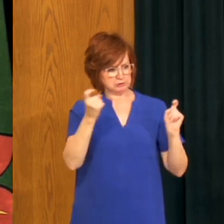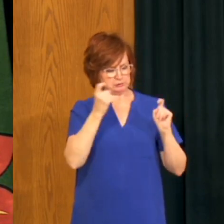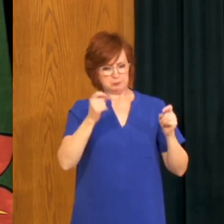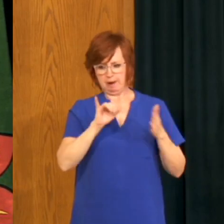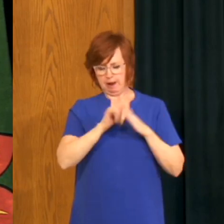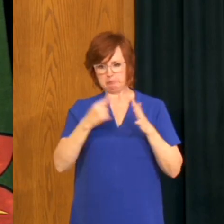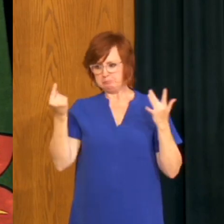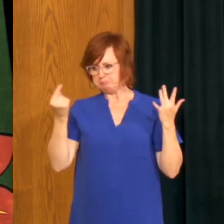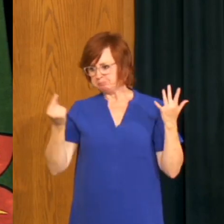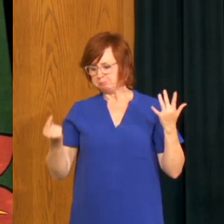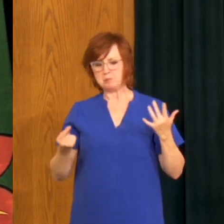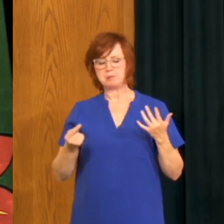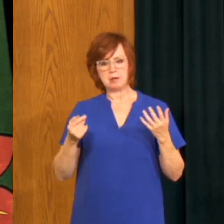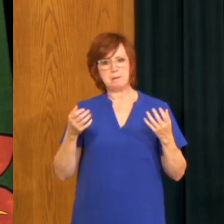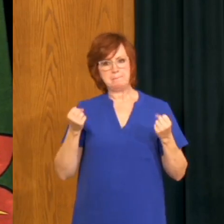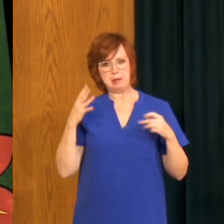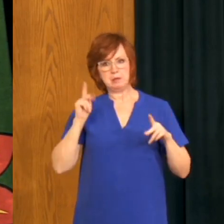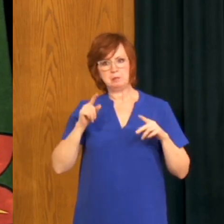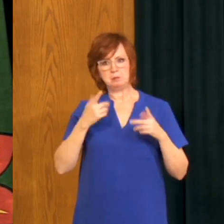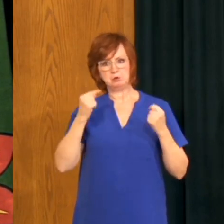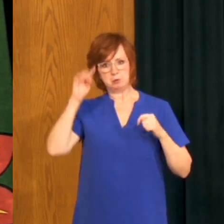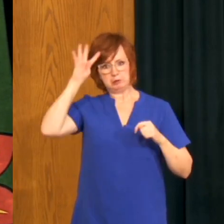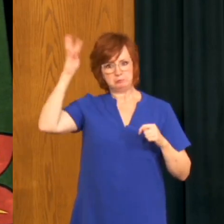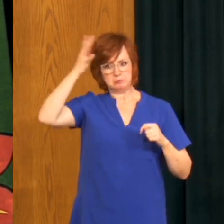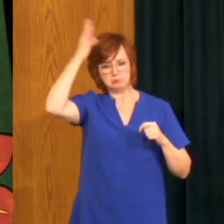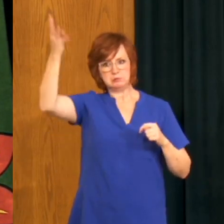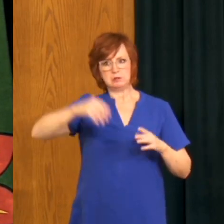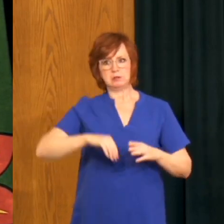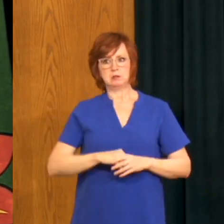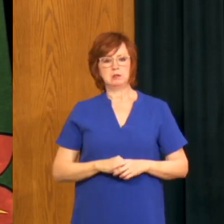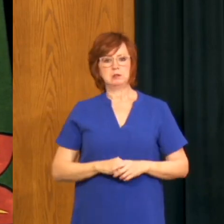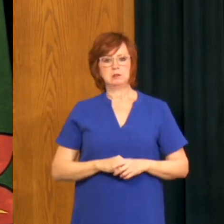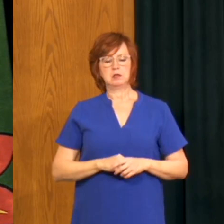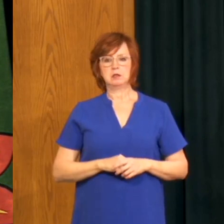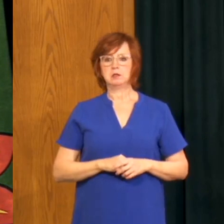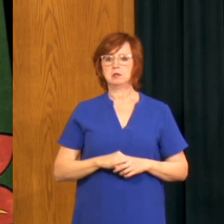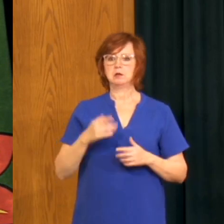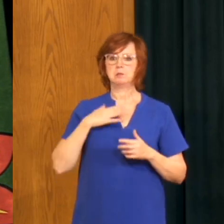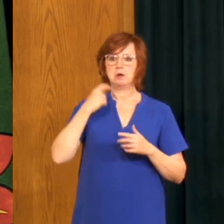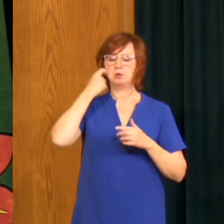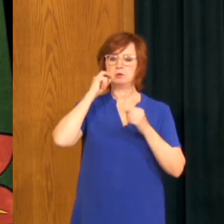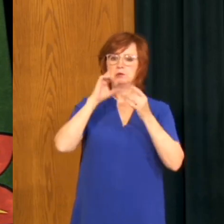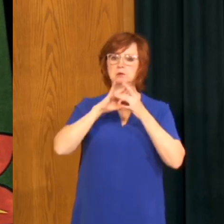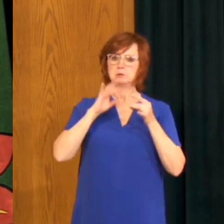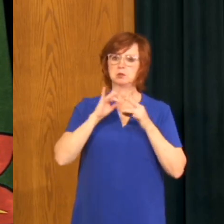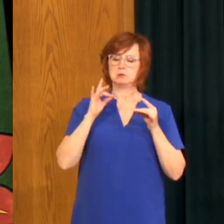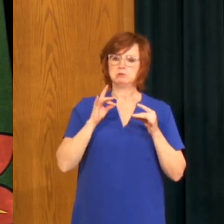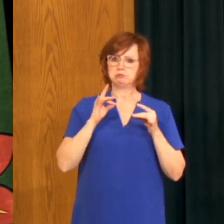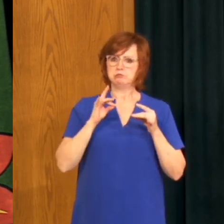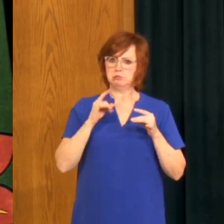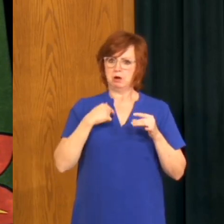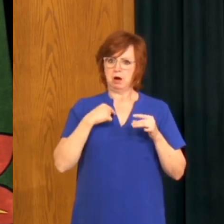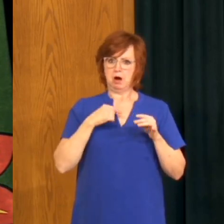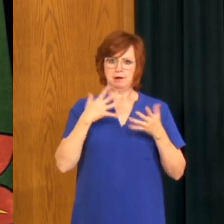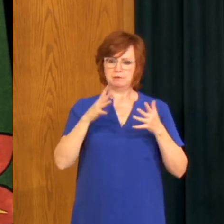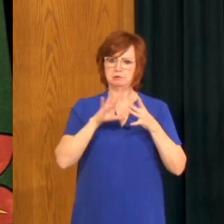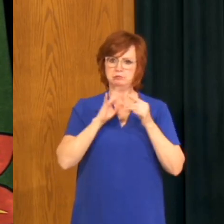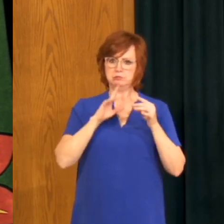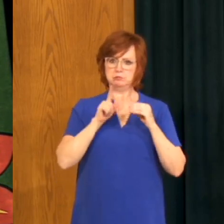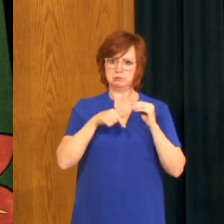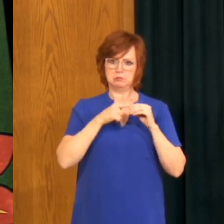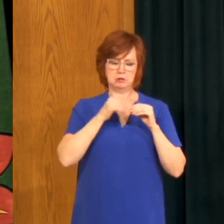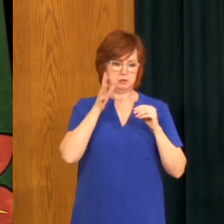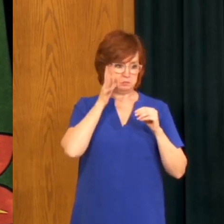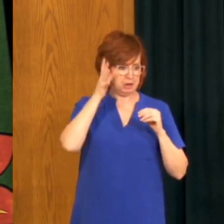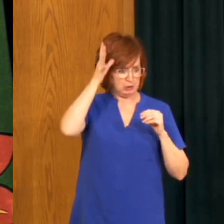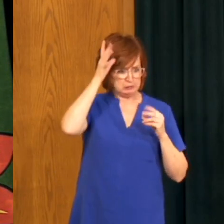opening comments, I had made I'd said some words around if parents and graduates are looking to